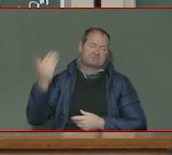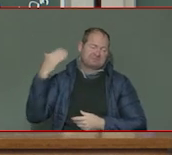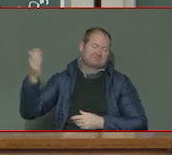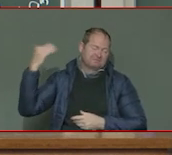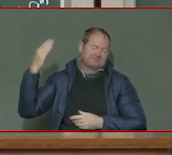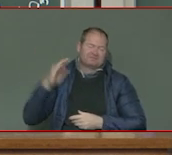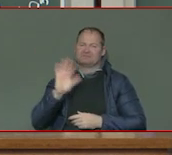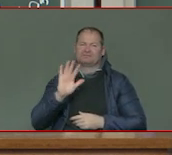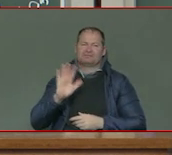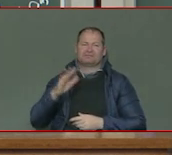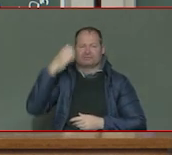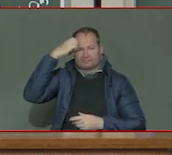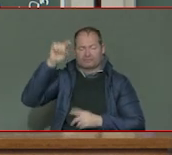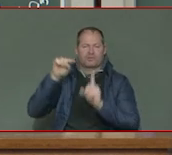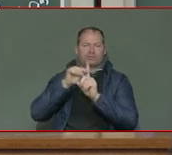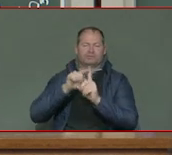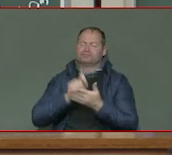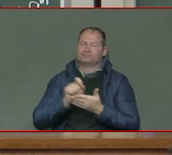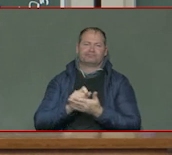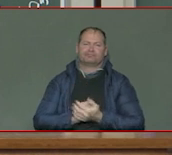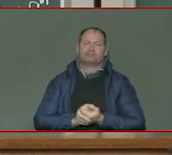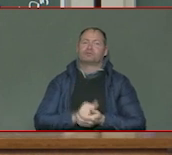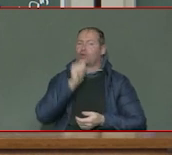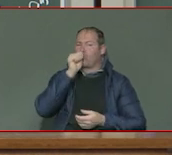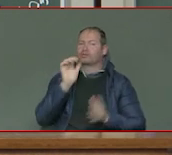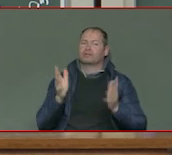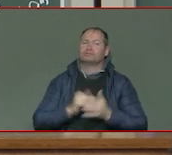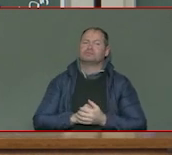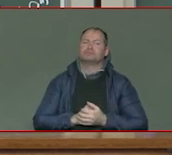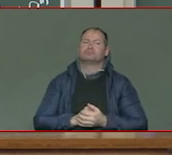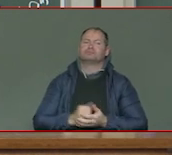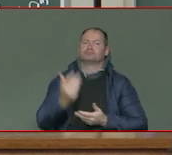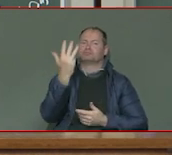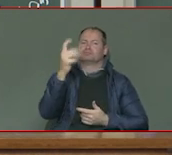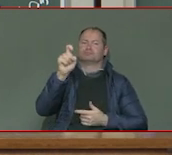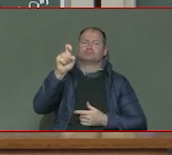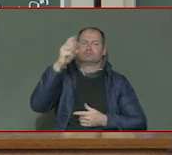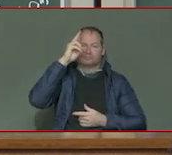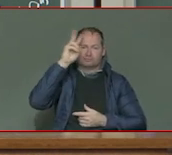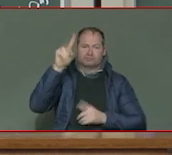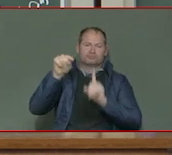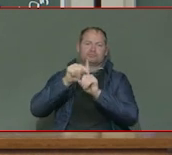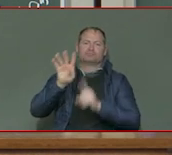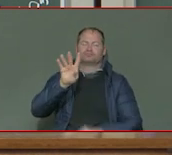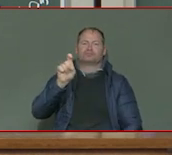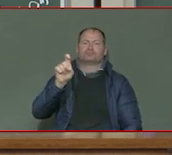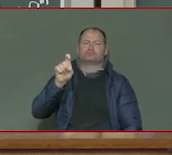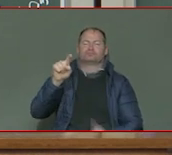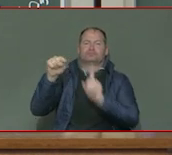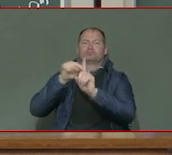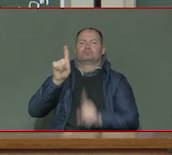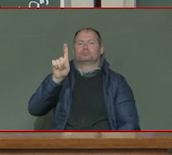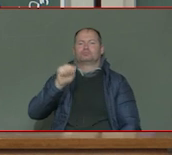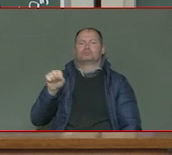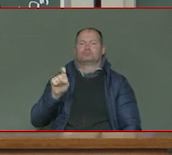with positive exponents. If they did, the answer would be 9x squared plus 4x plus 1